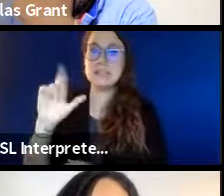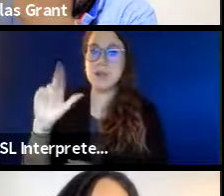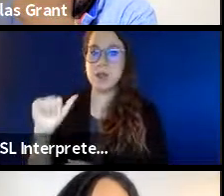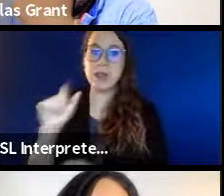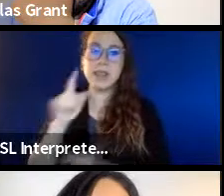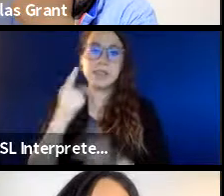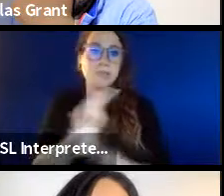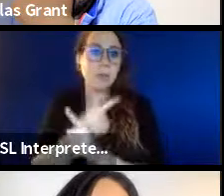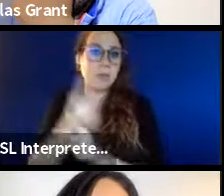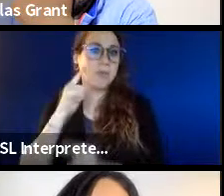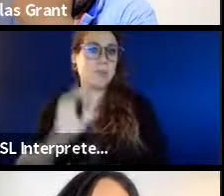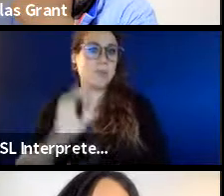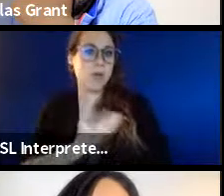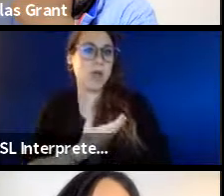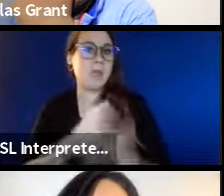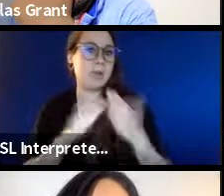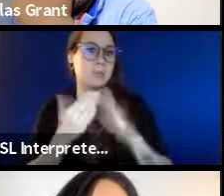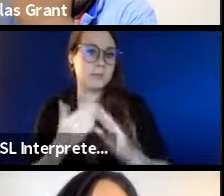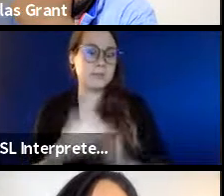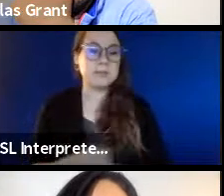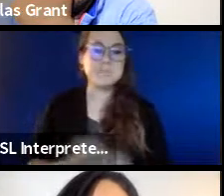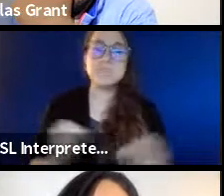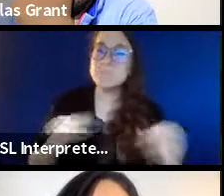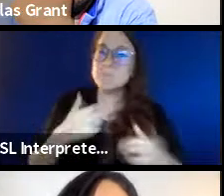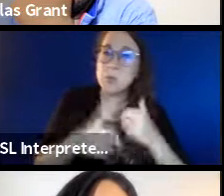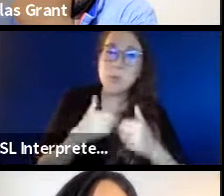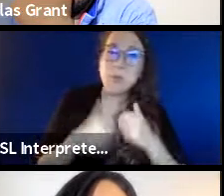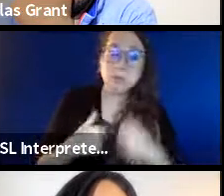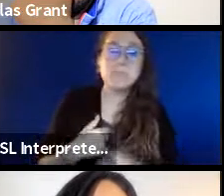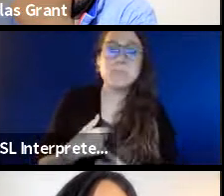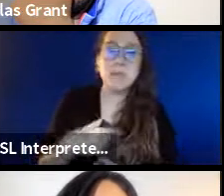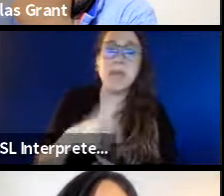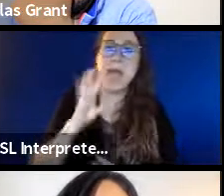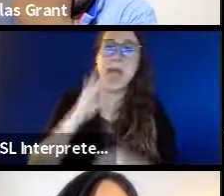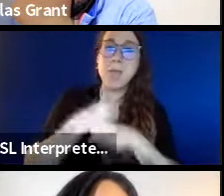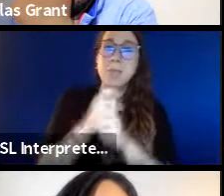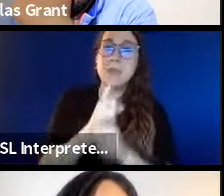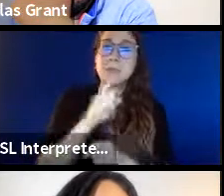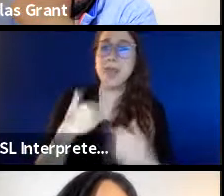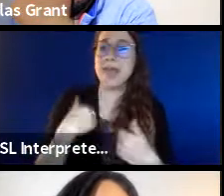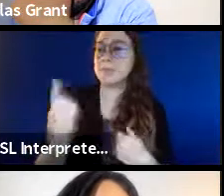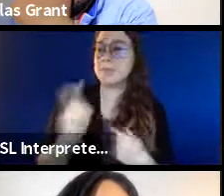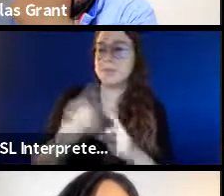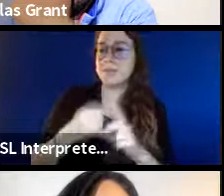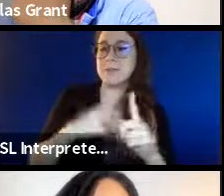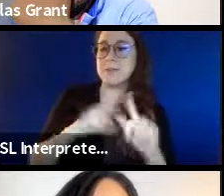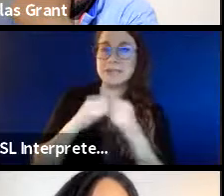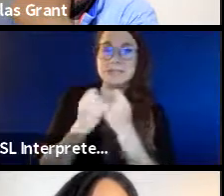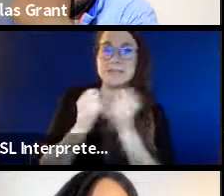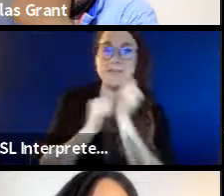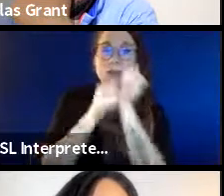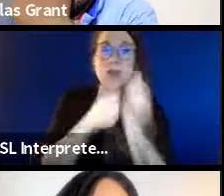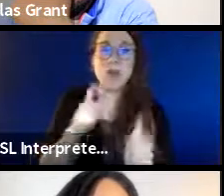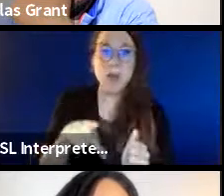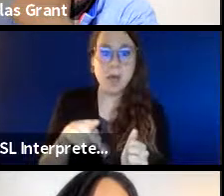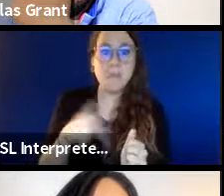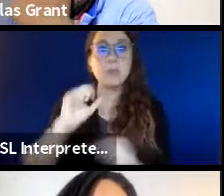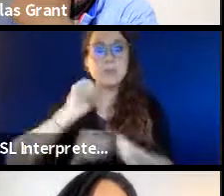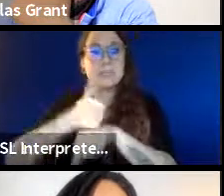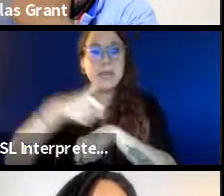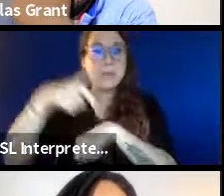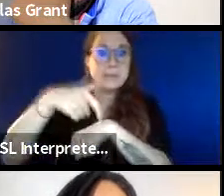community. No problem at all. I'll make sure that I have someone on my team follow up with you so that we can set up a